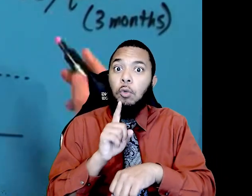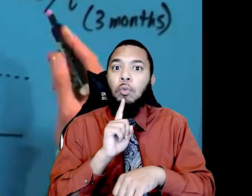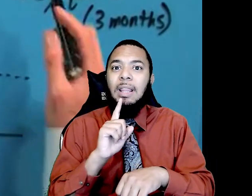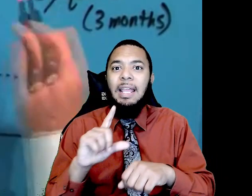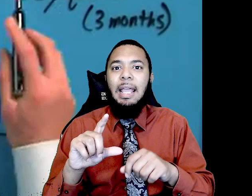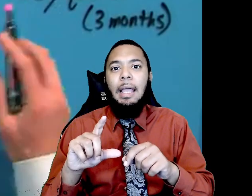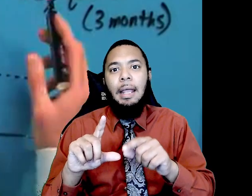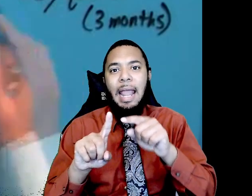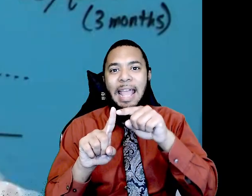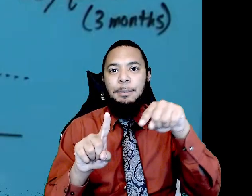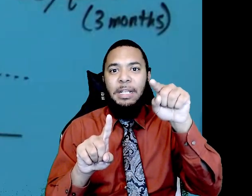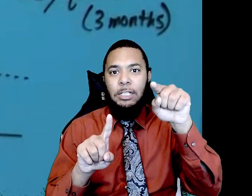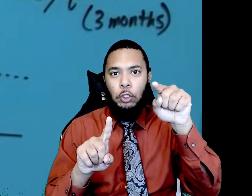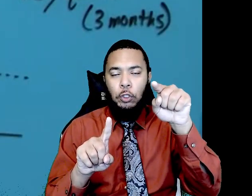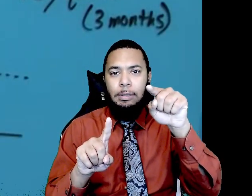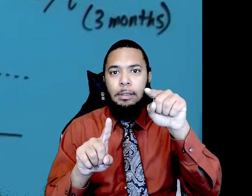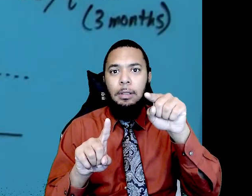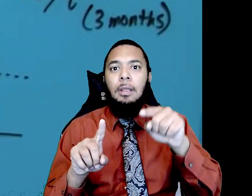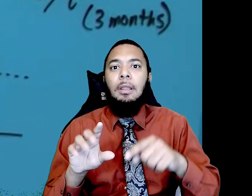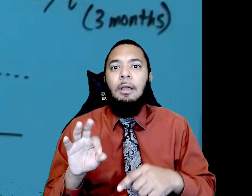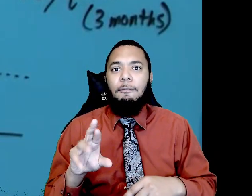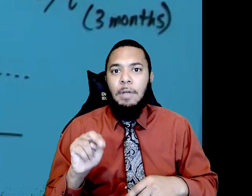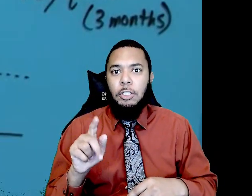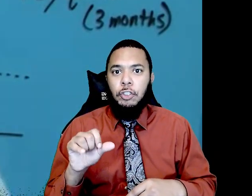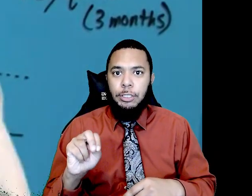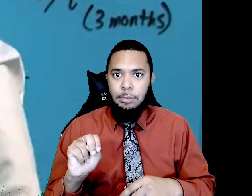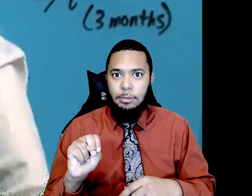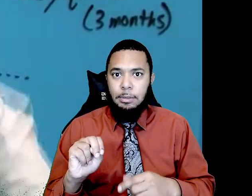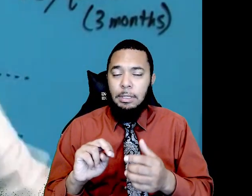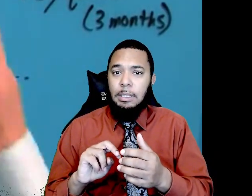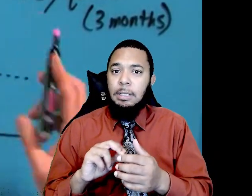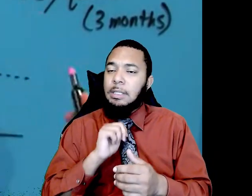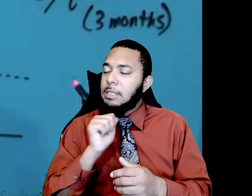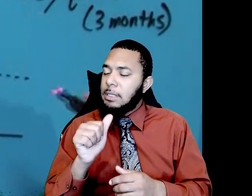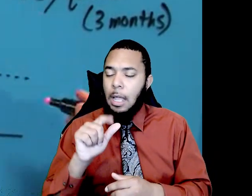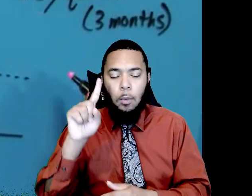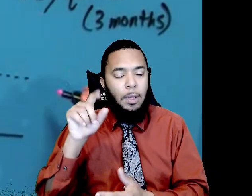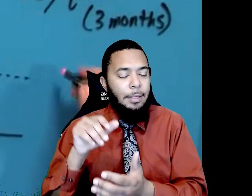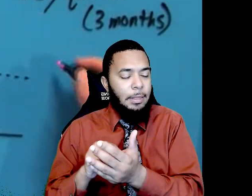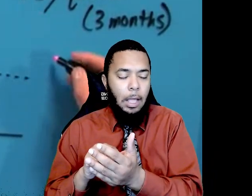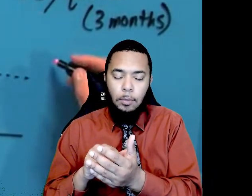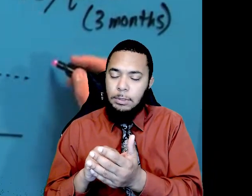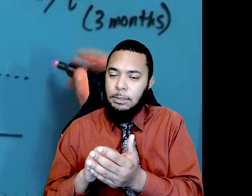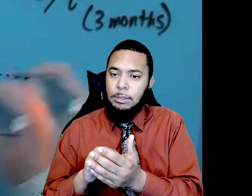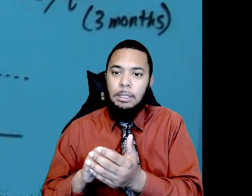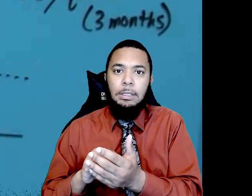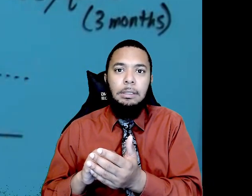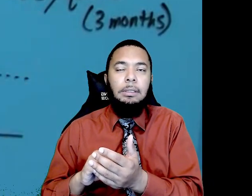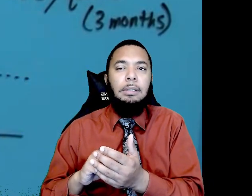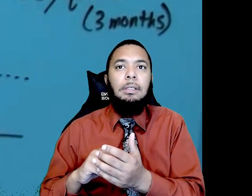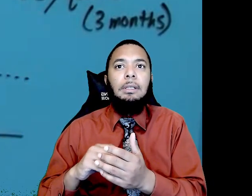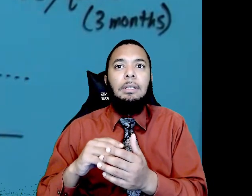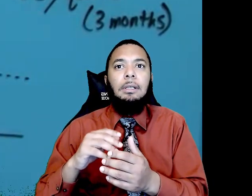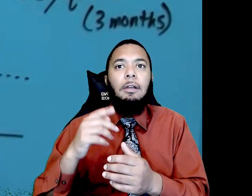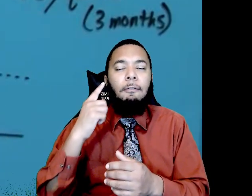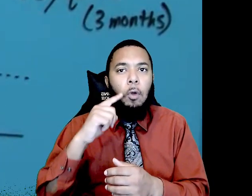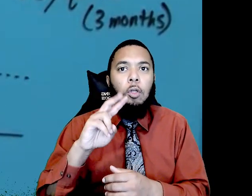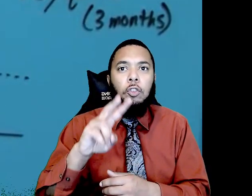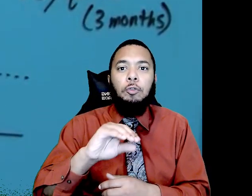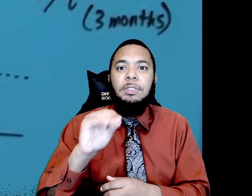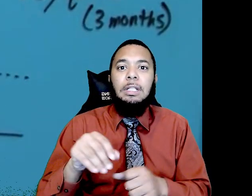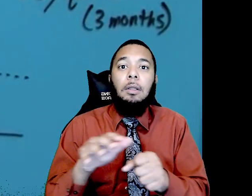function, because it's not $1,000 at 2% the whole year. After 3